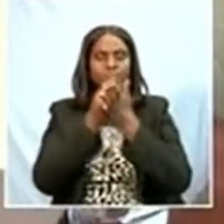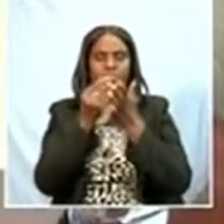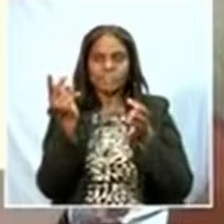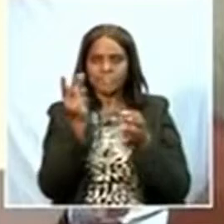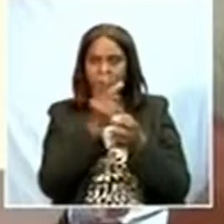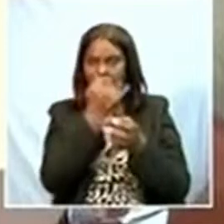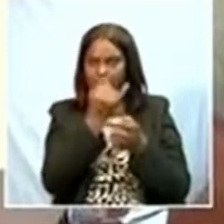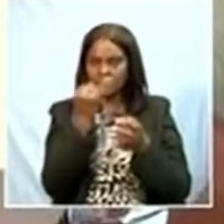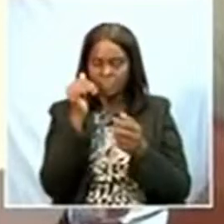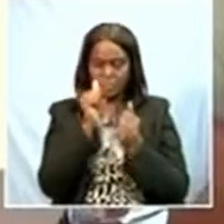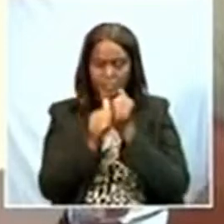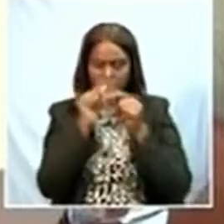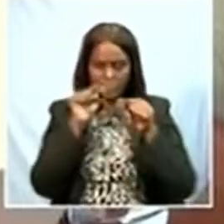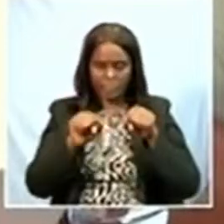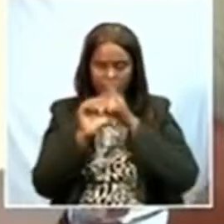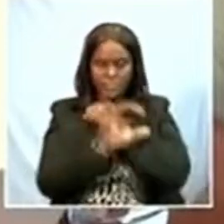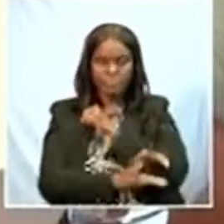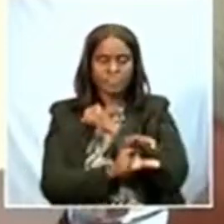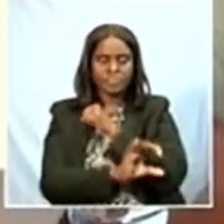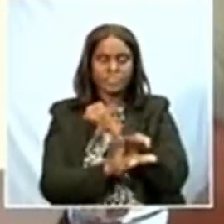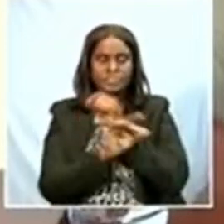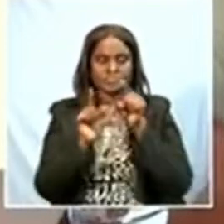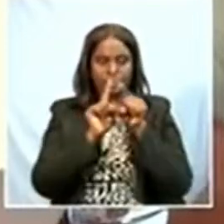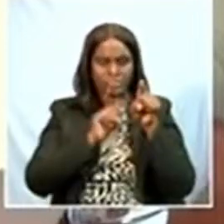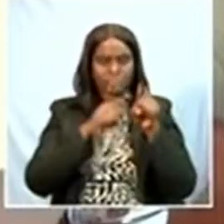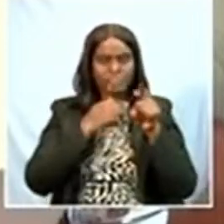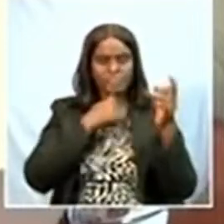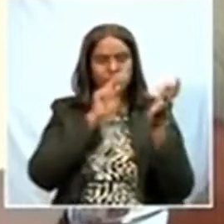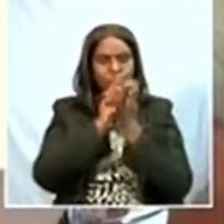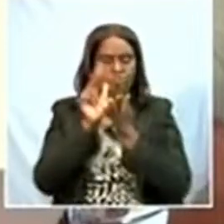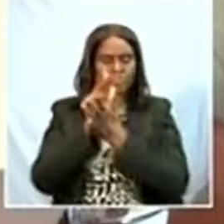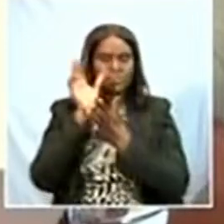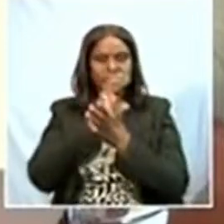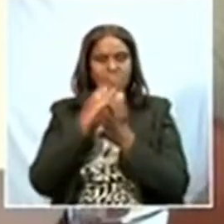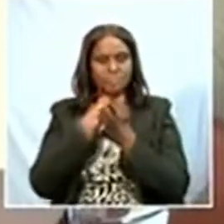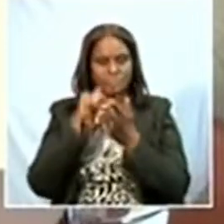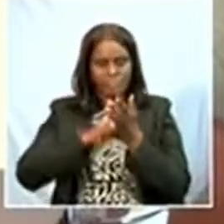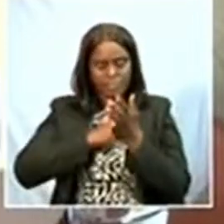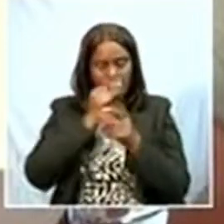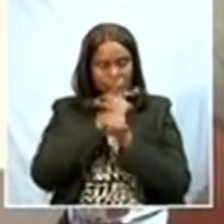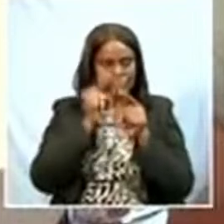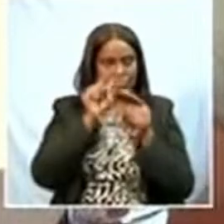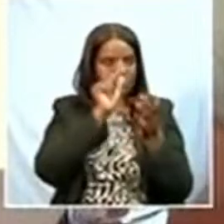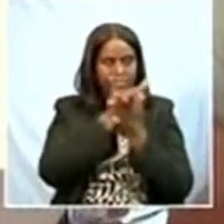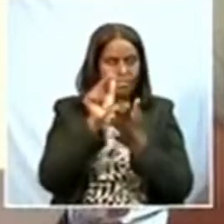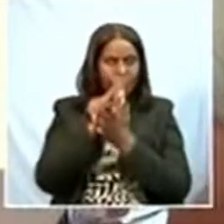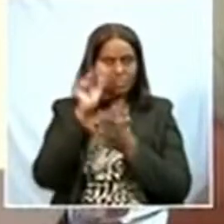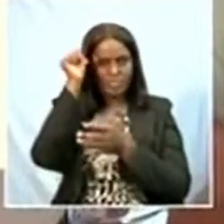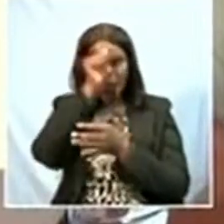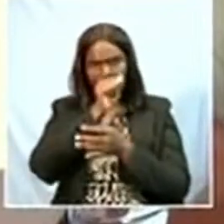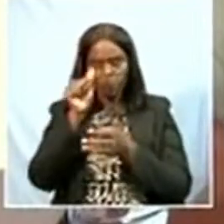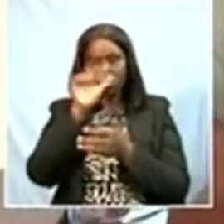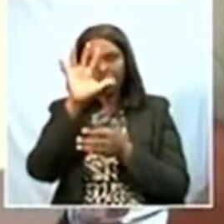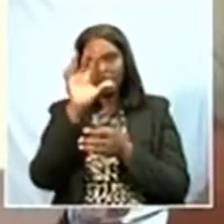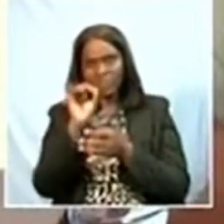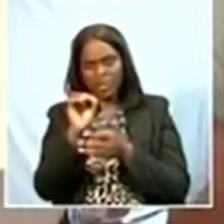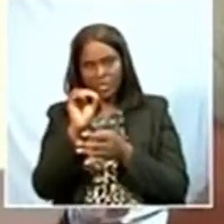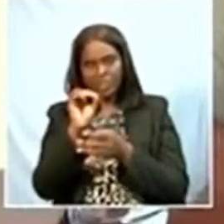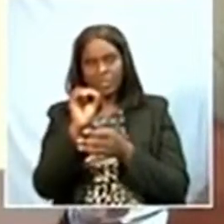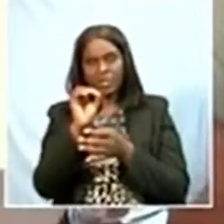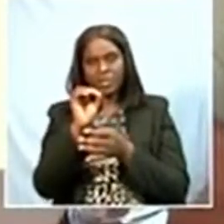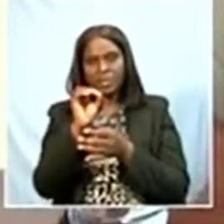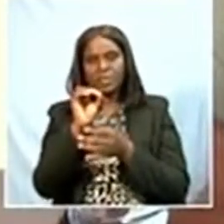instrument which this country has ratified. We just ratified Africa 50 Articles